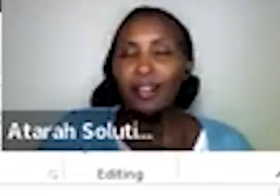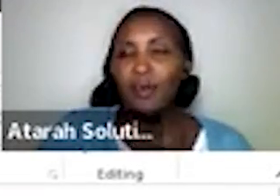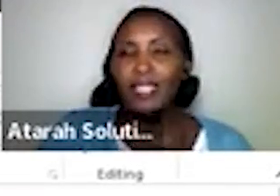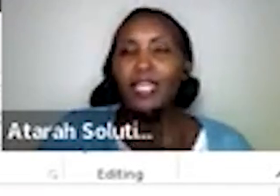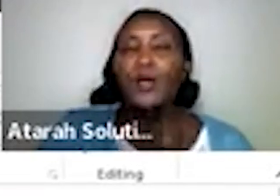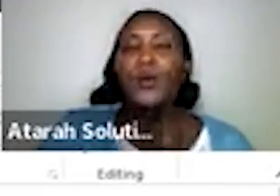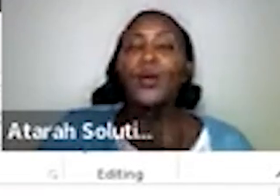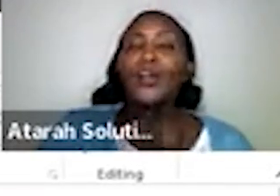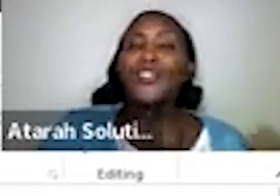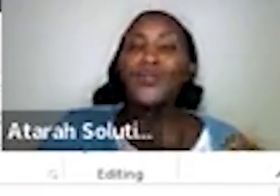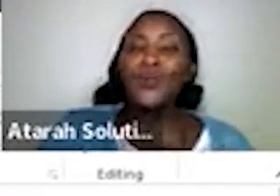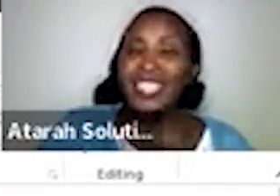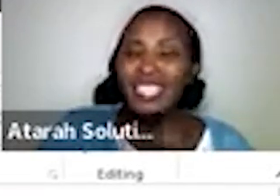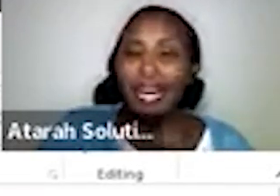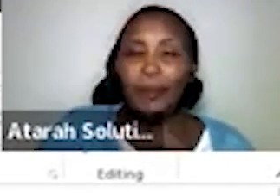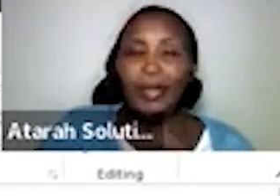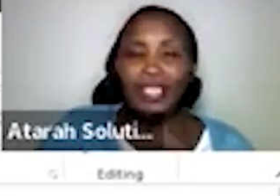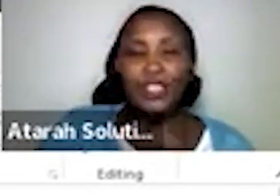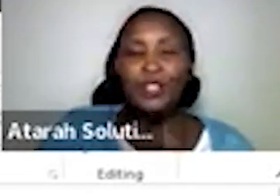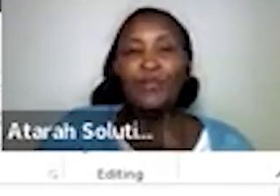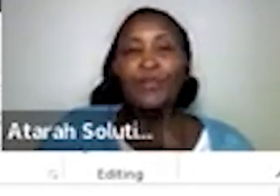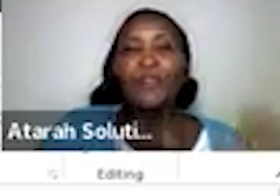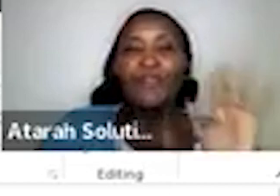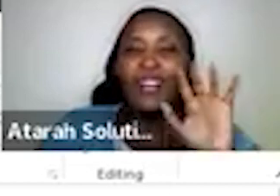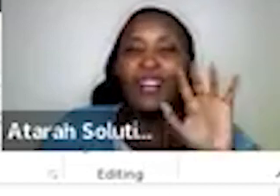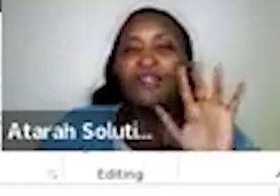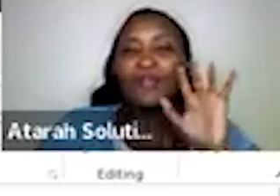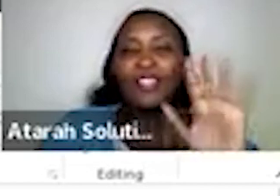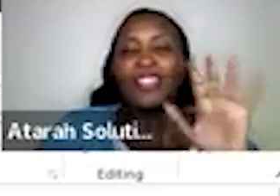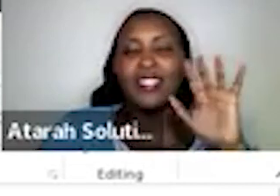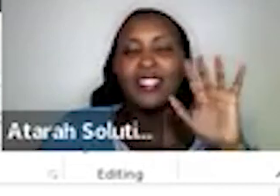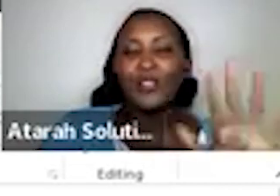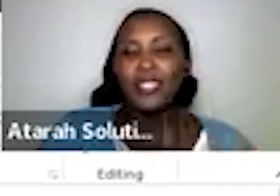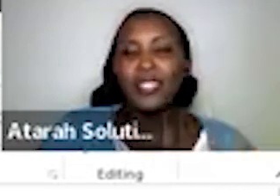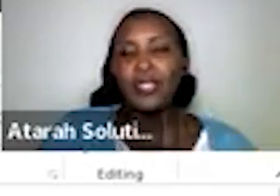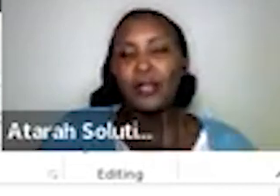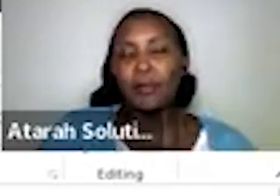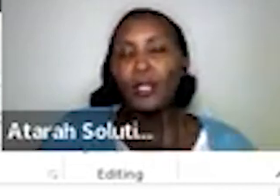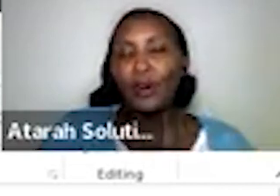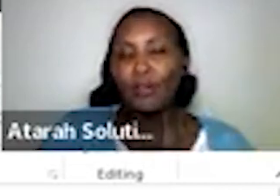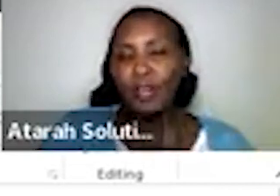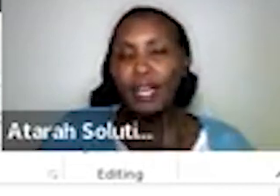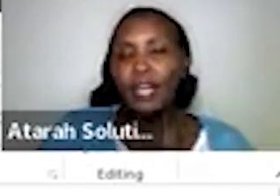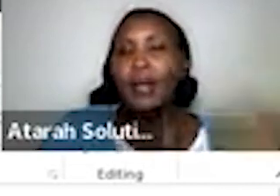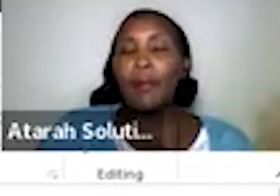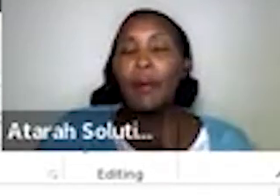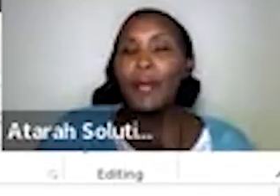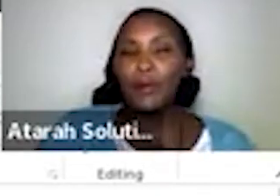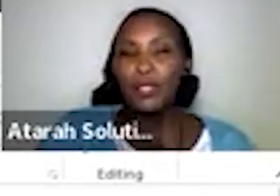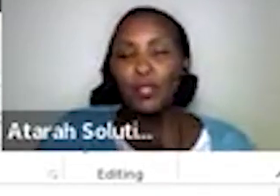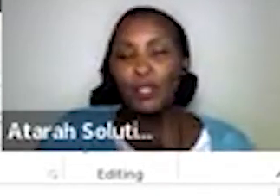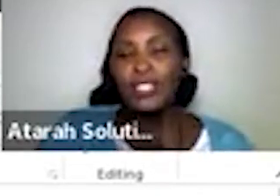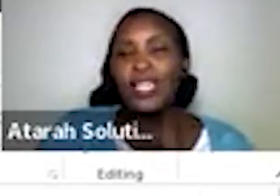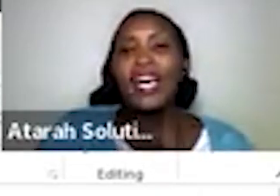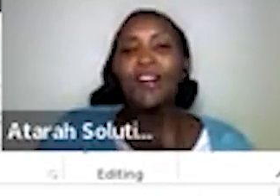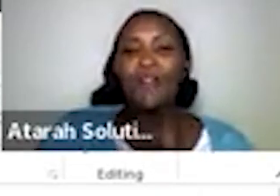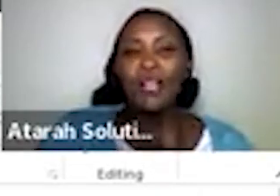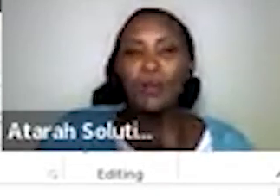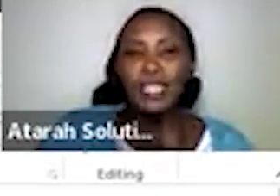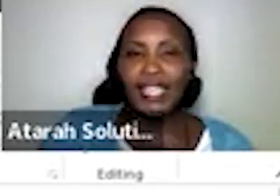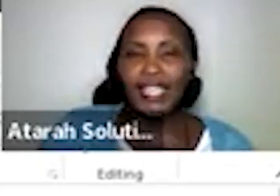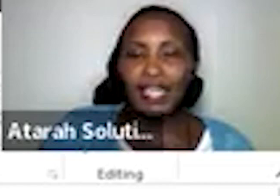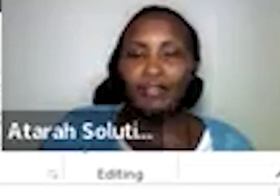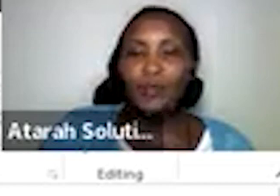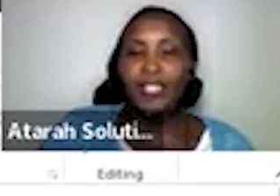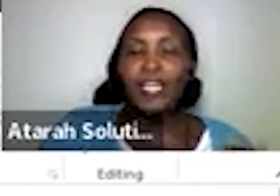sexual harassment, we got 20 applications for the 5 free sessions that had been offered by Pathway Solutions. And Frank